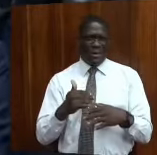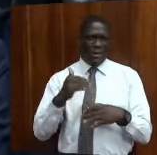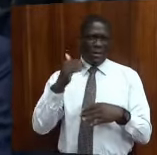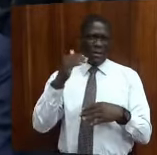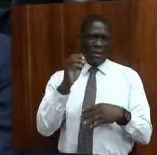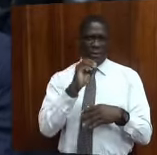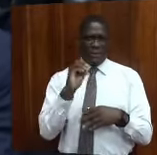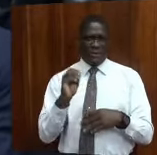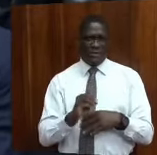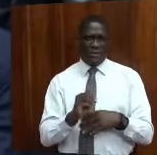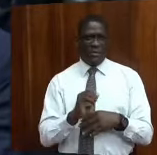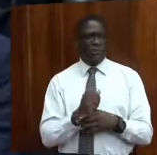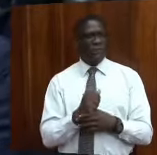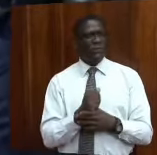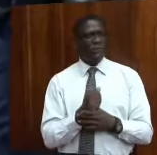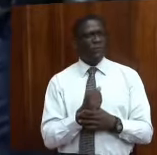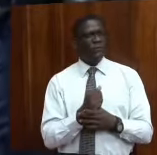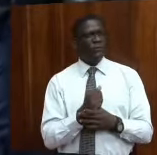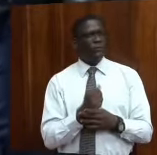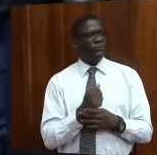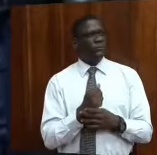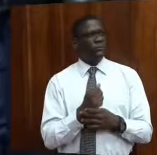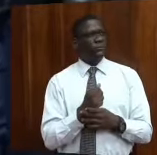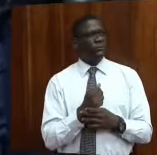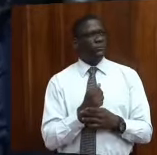GDP. That is $4.13